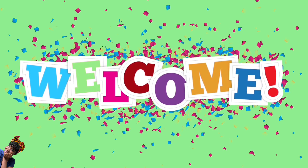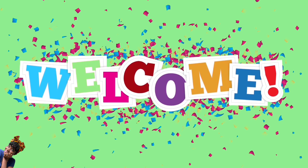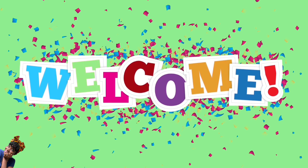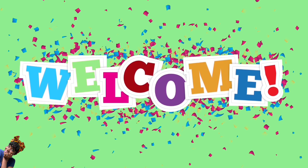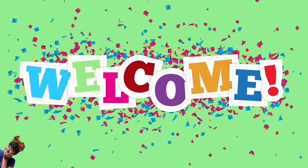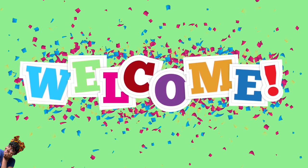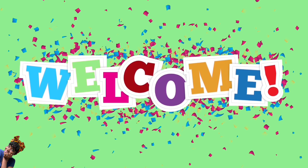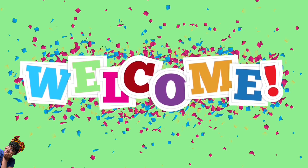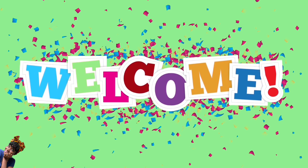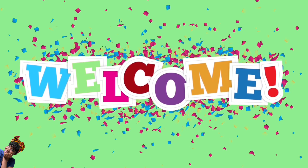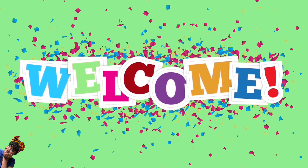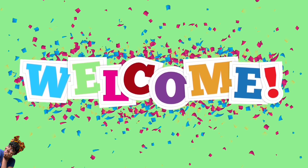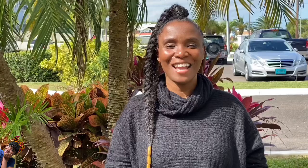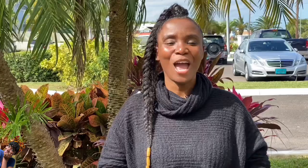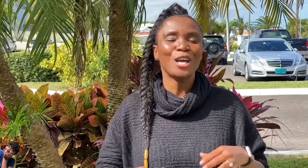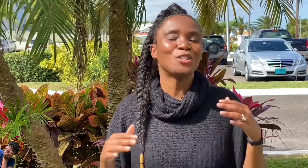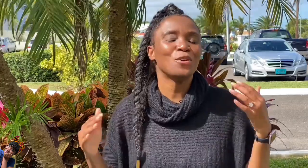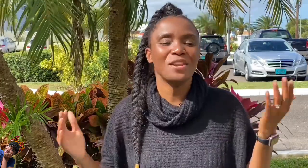welcome!